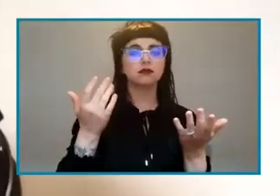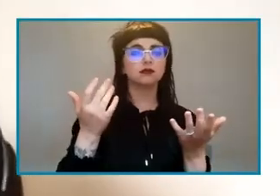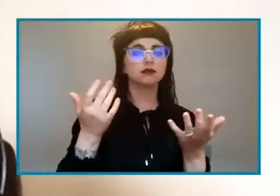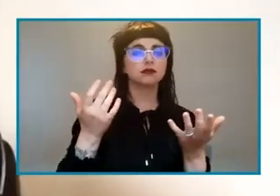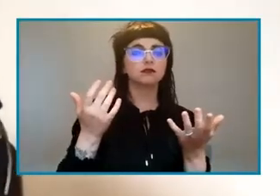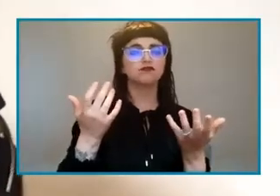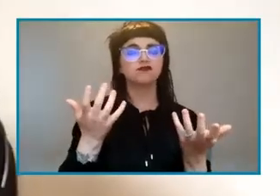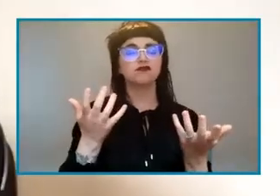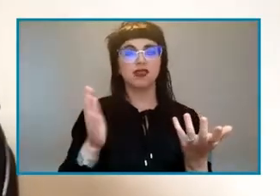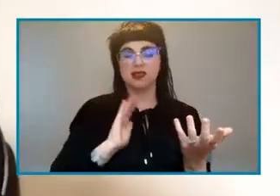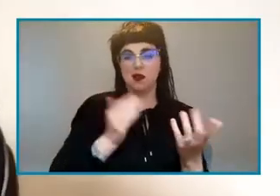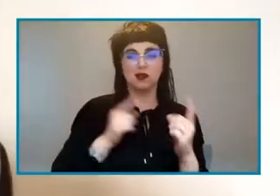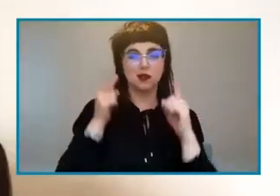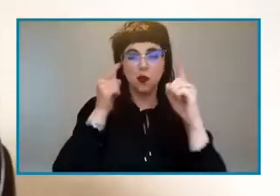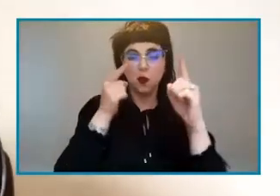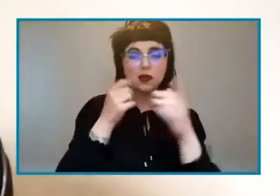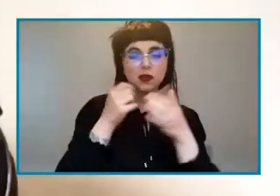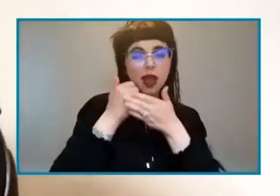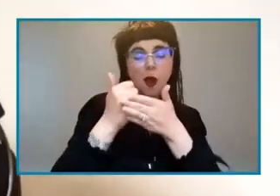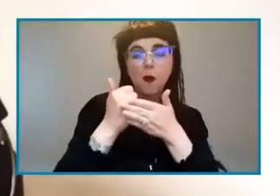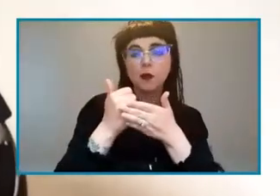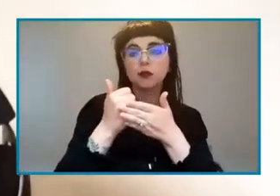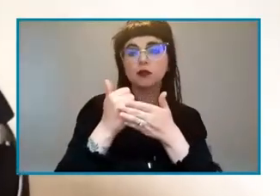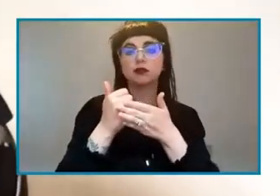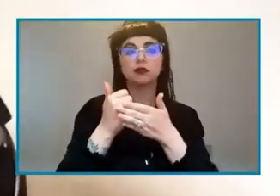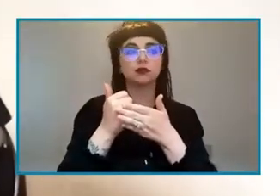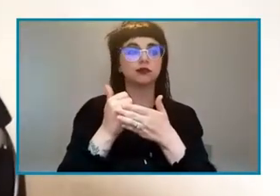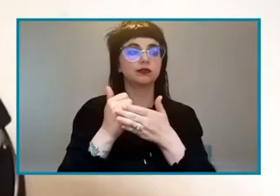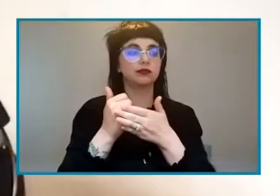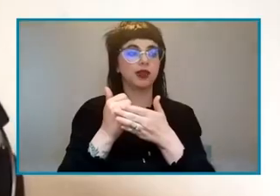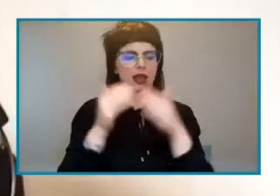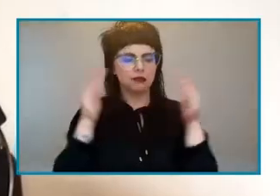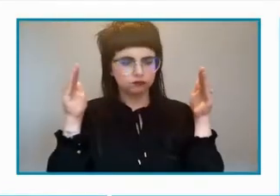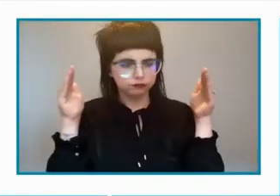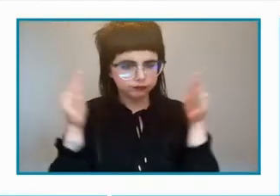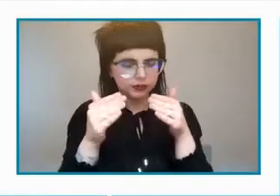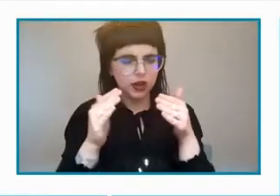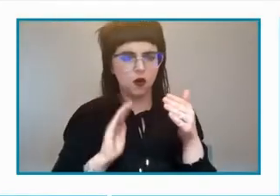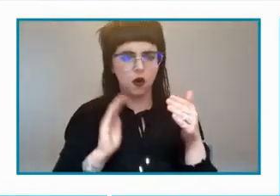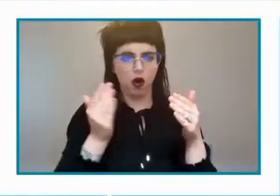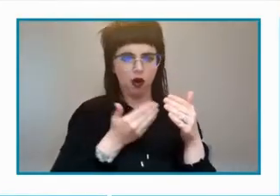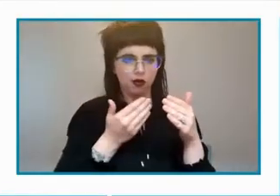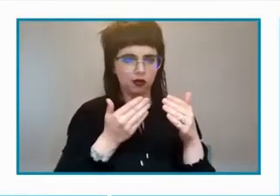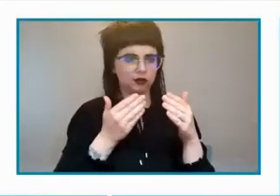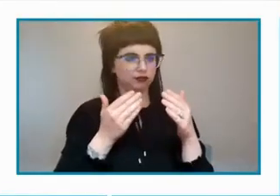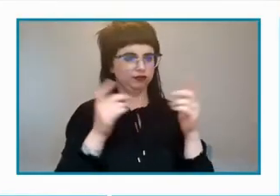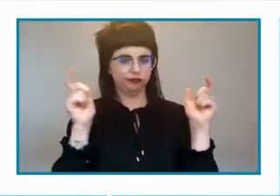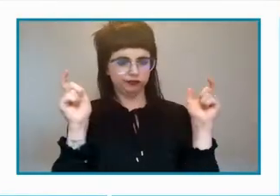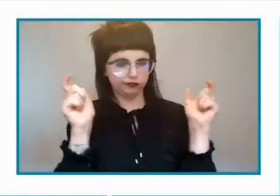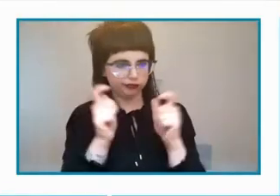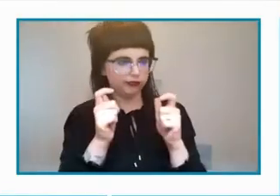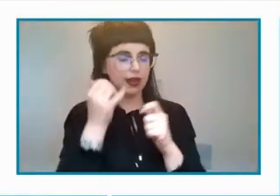yeah, like I said, basically with narrowing down our focus and how we need to,